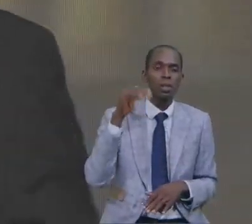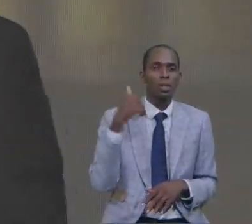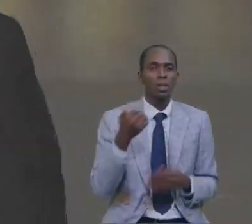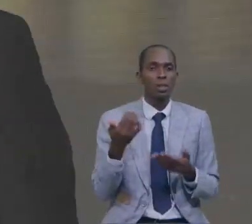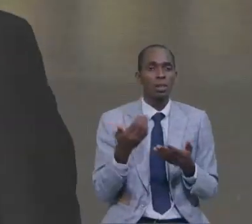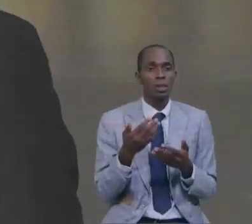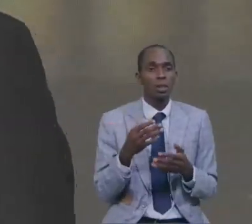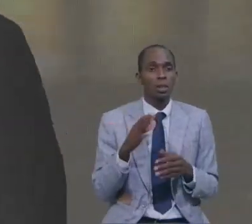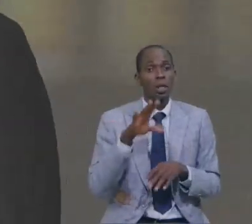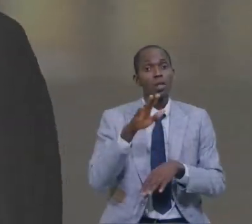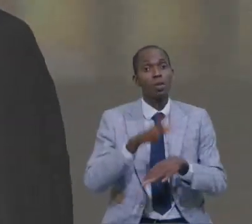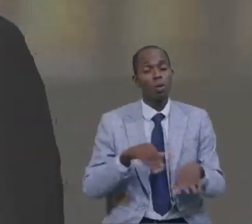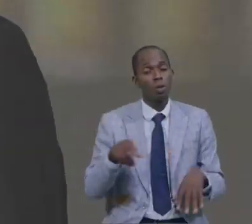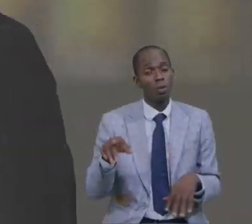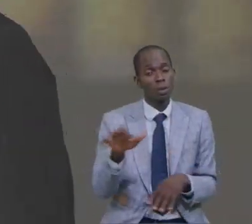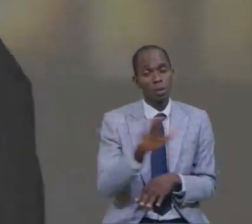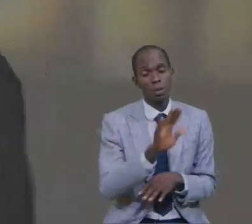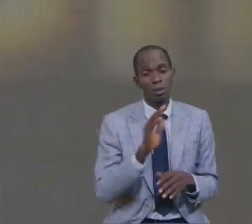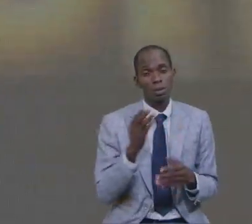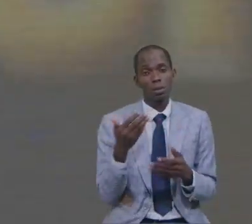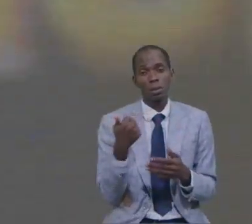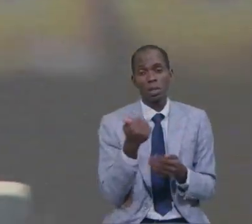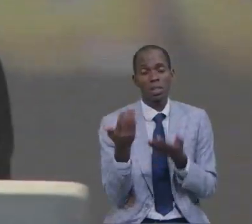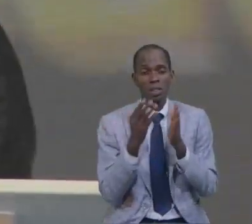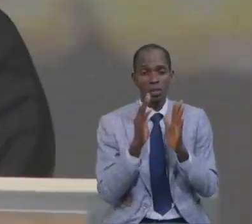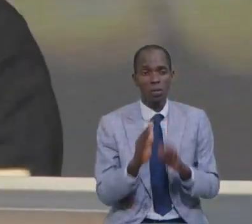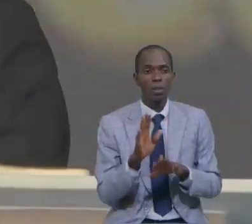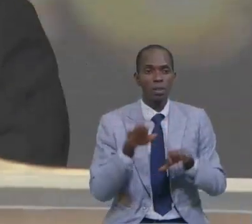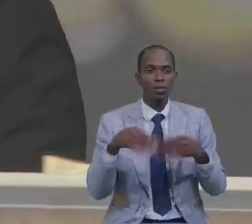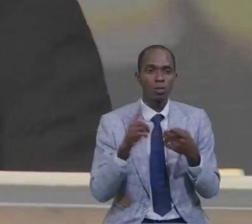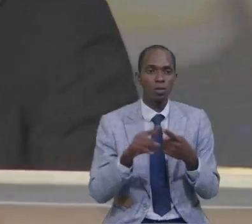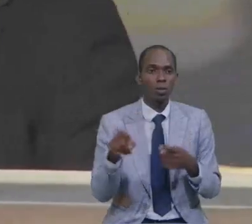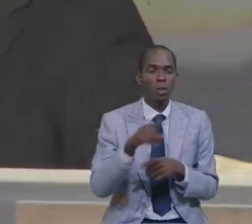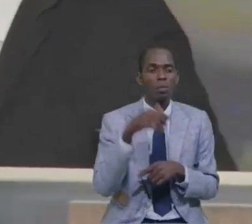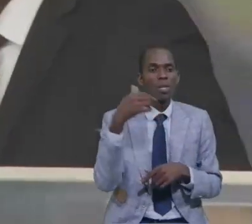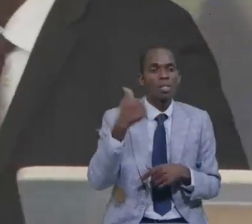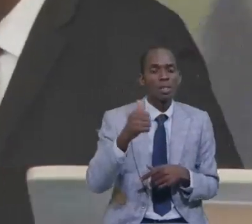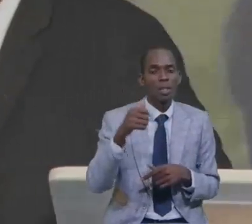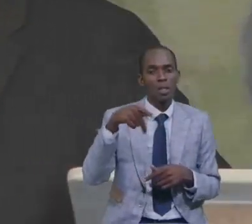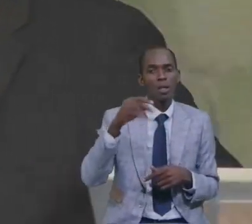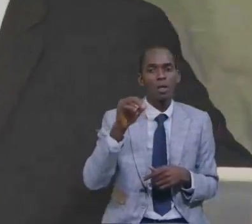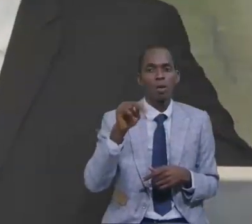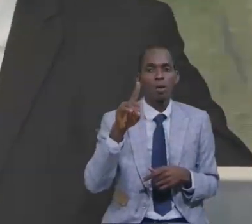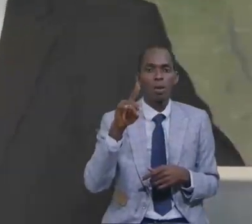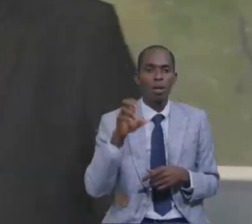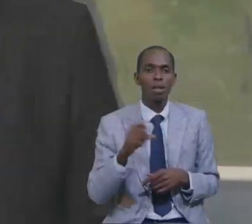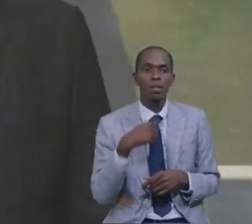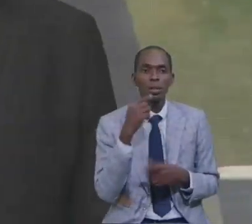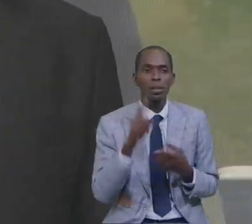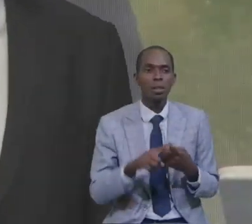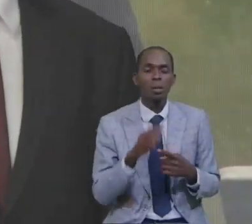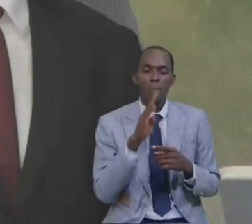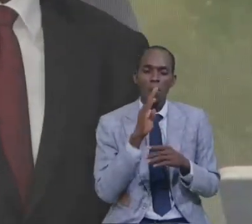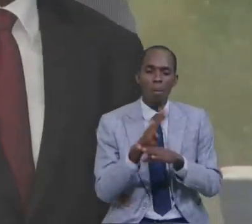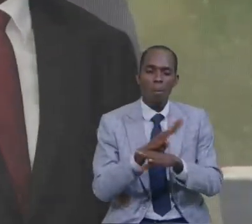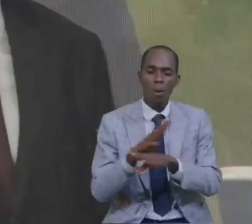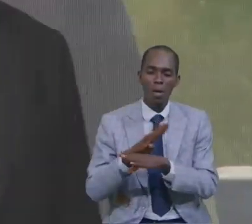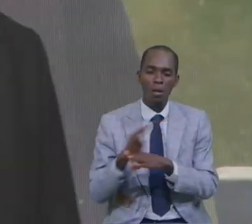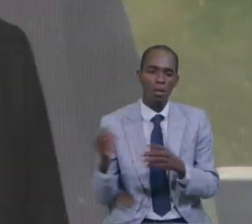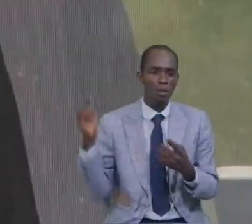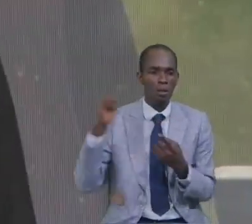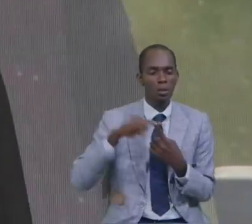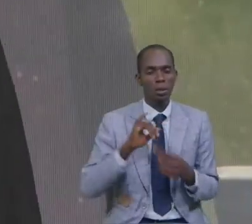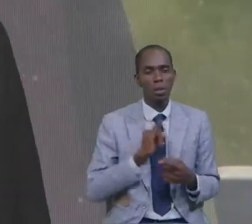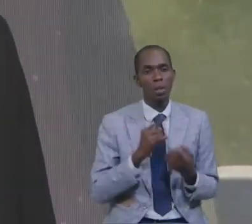I come." If I were here every day, every moment, every time, at every opportunity, I'd be seeking